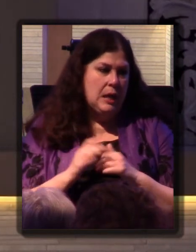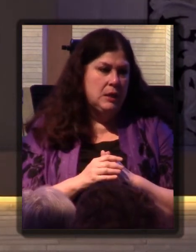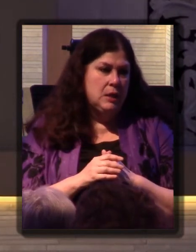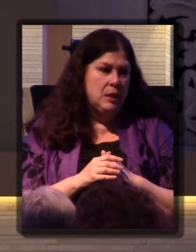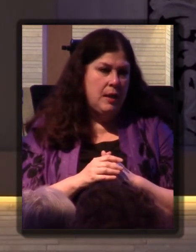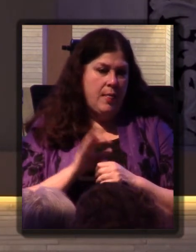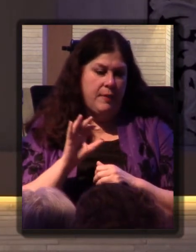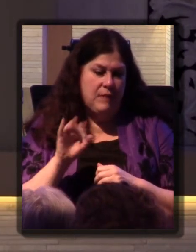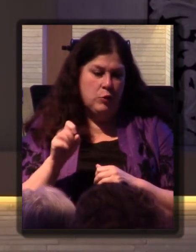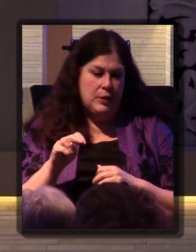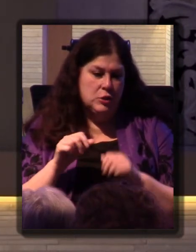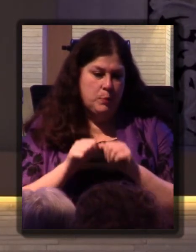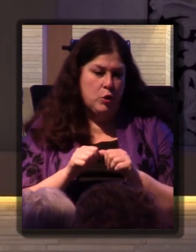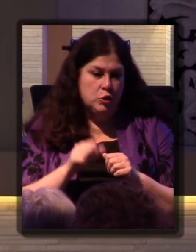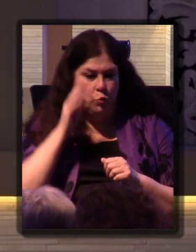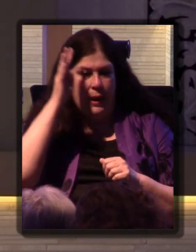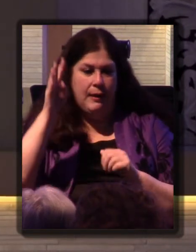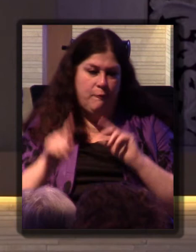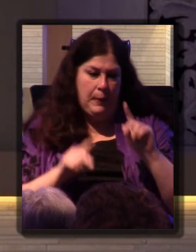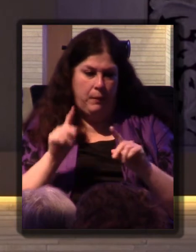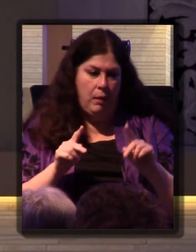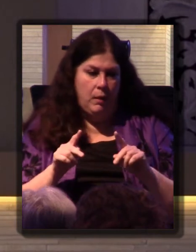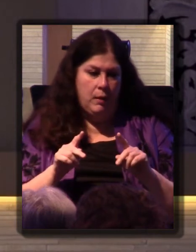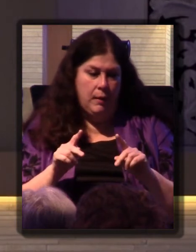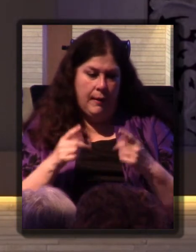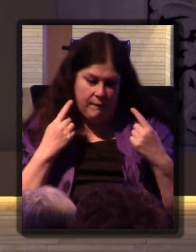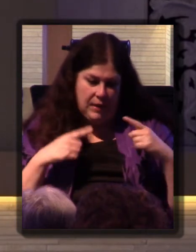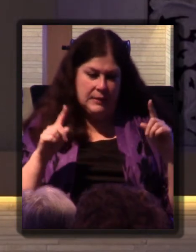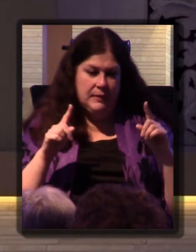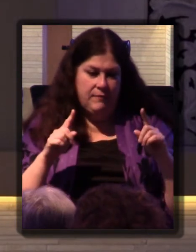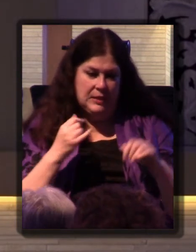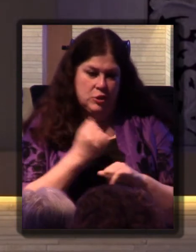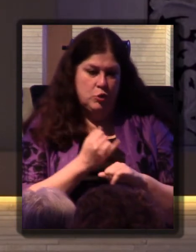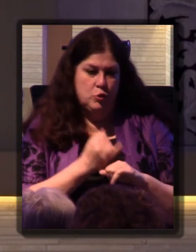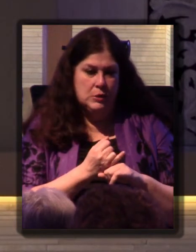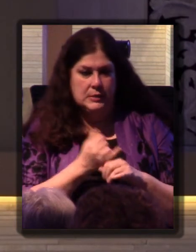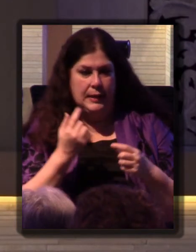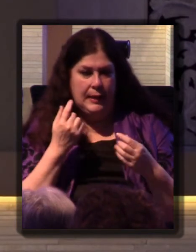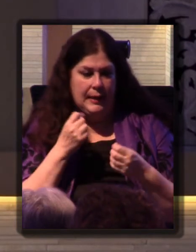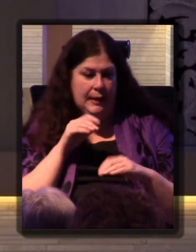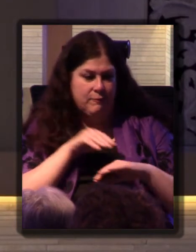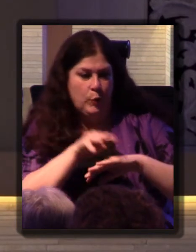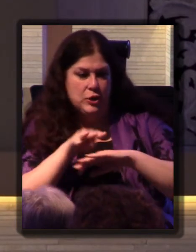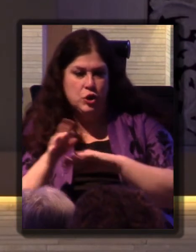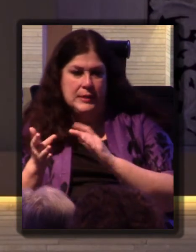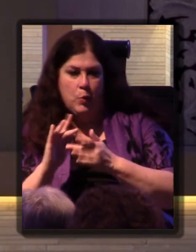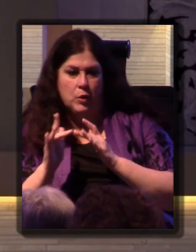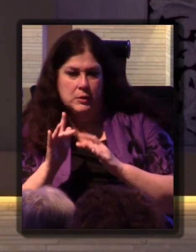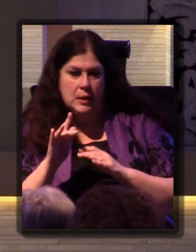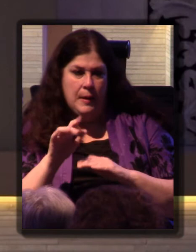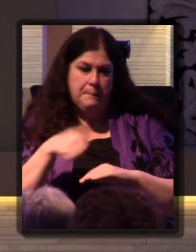This is from their website. The foundation supports creative people, effective institutions, and